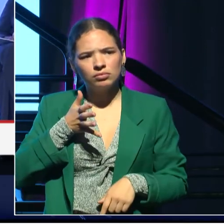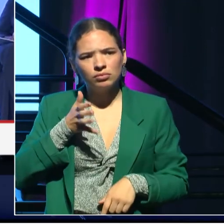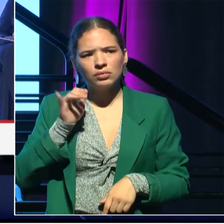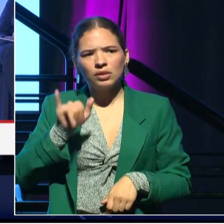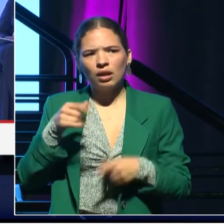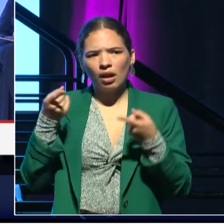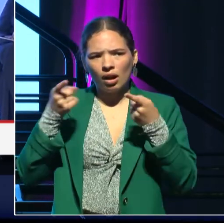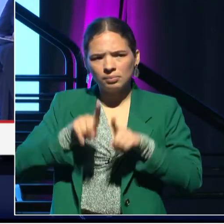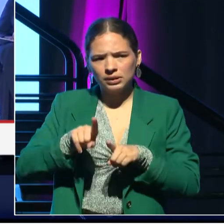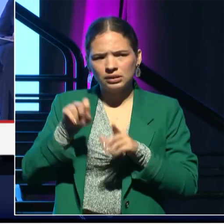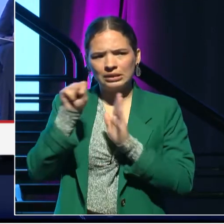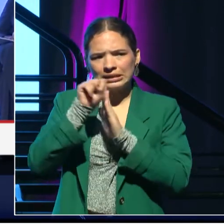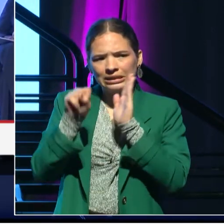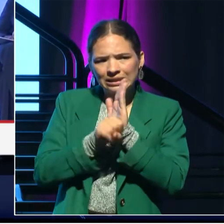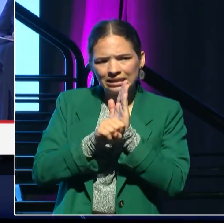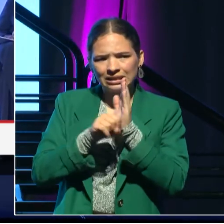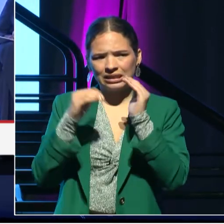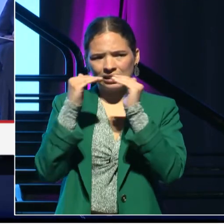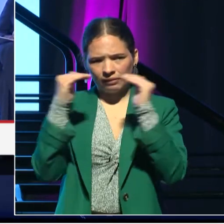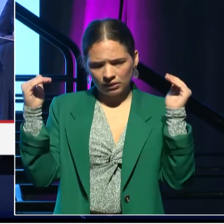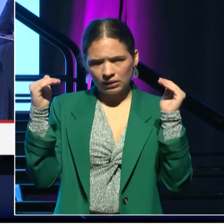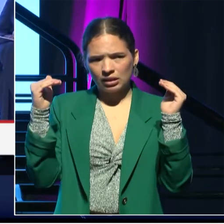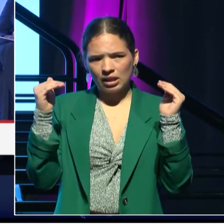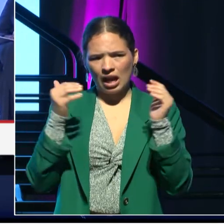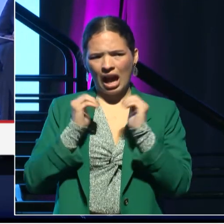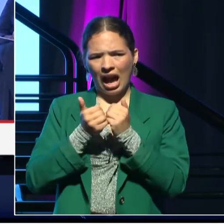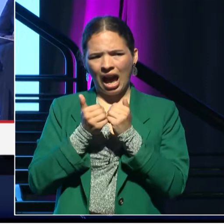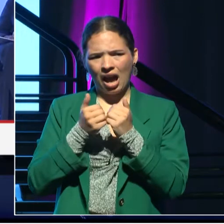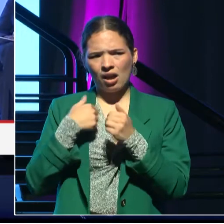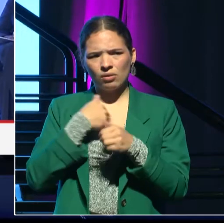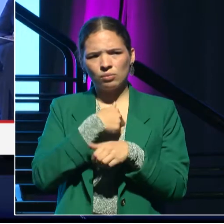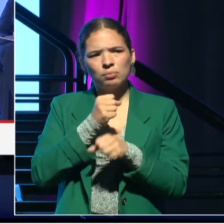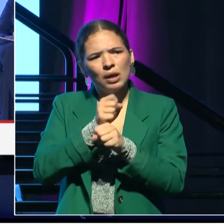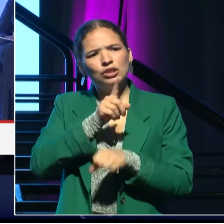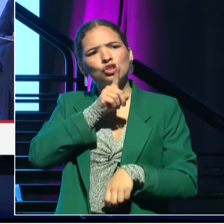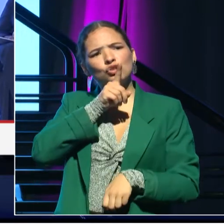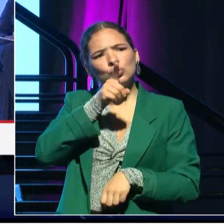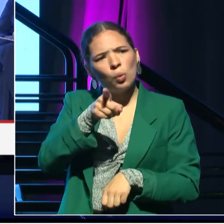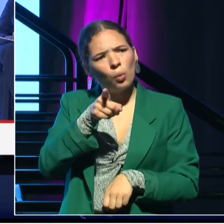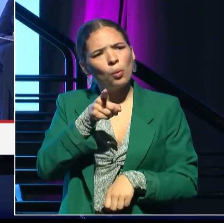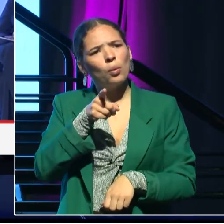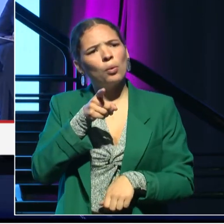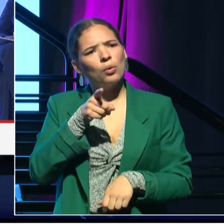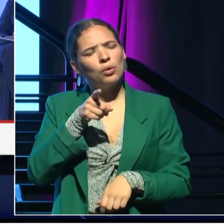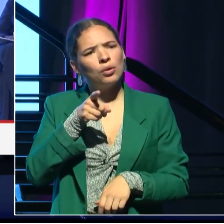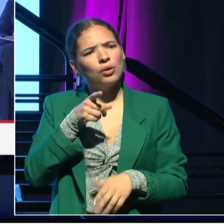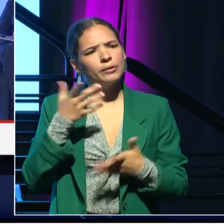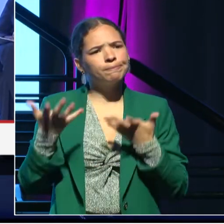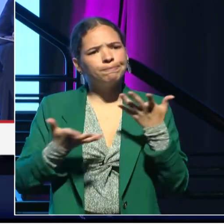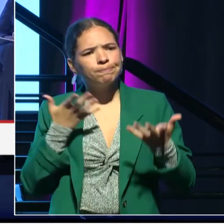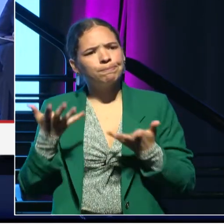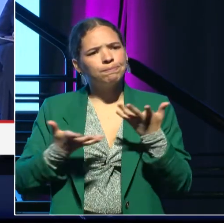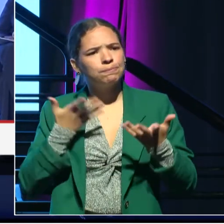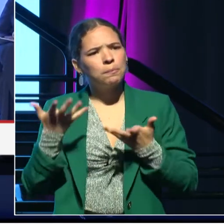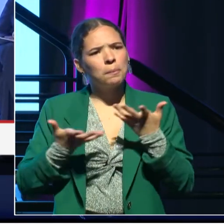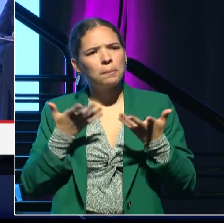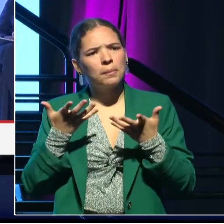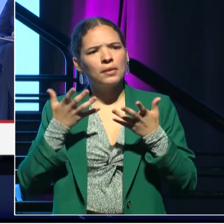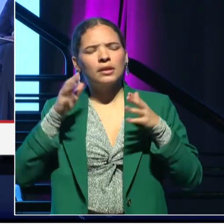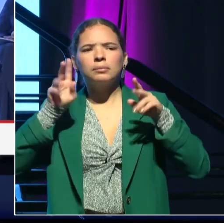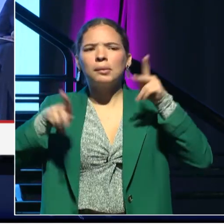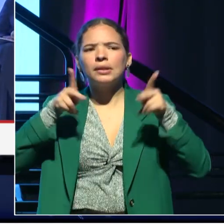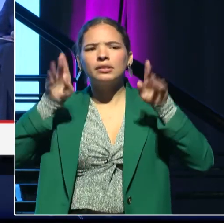level and how we can ensure that we are growing people's interest and focus on